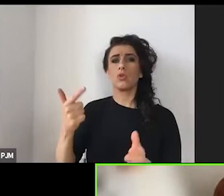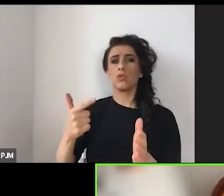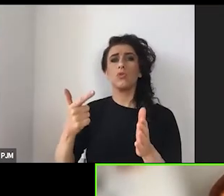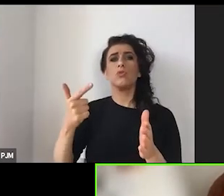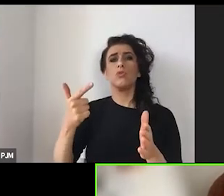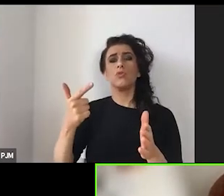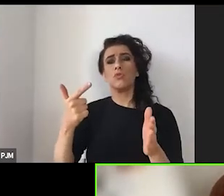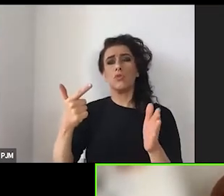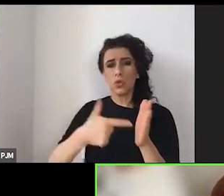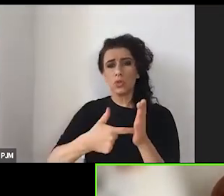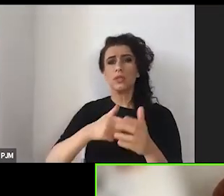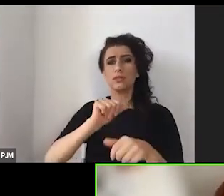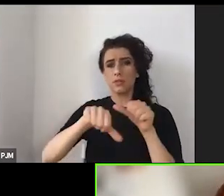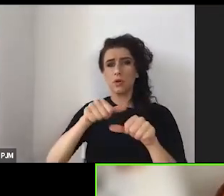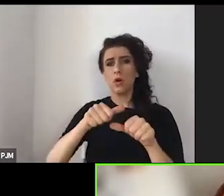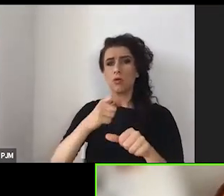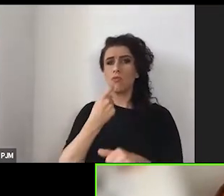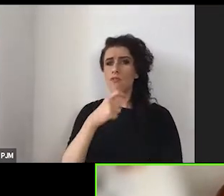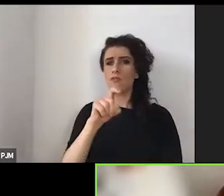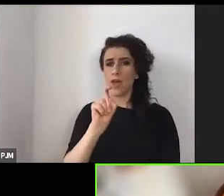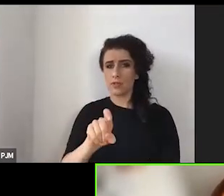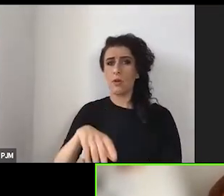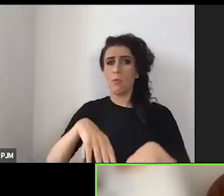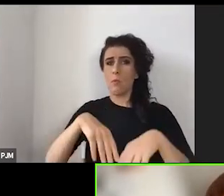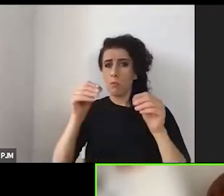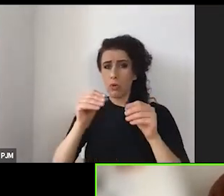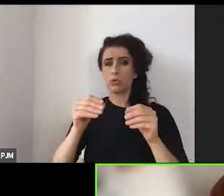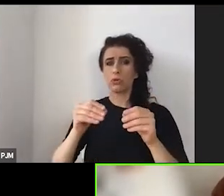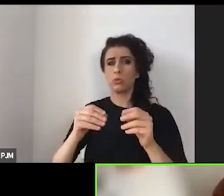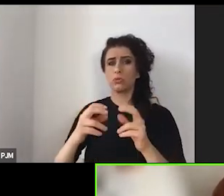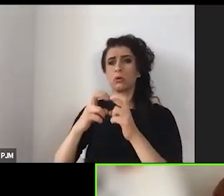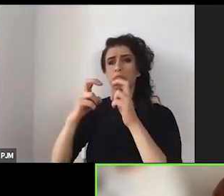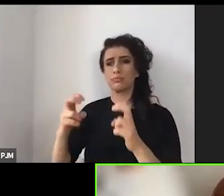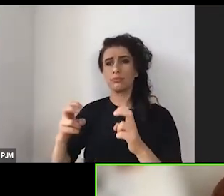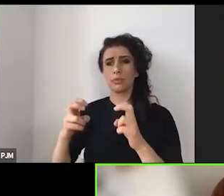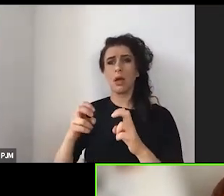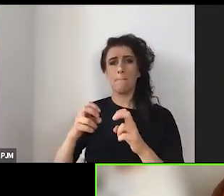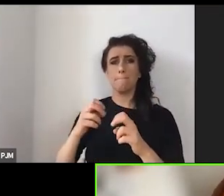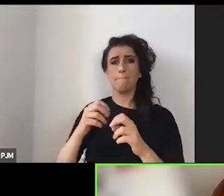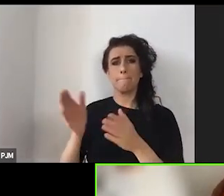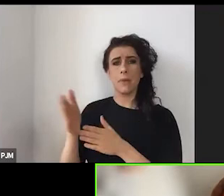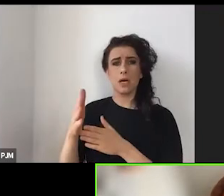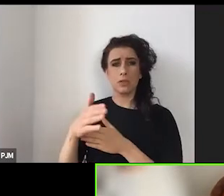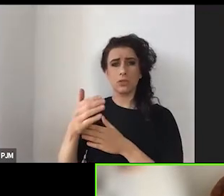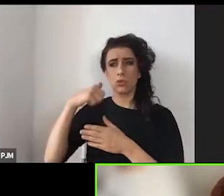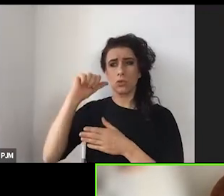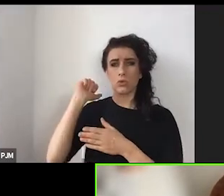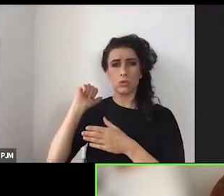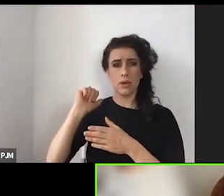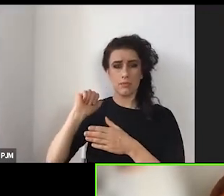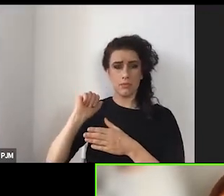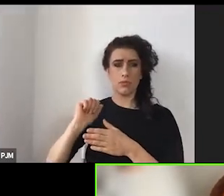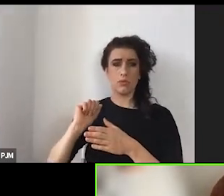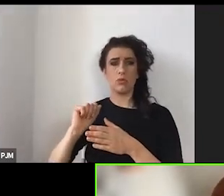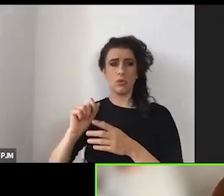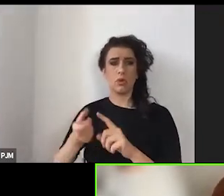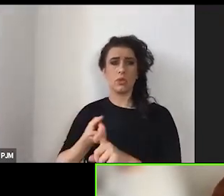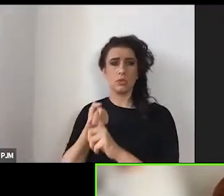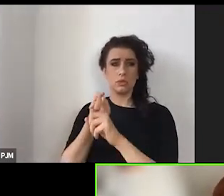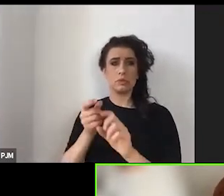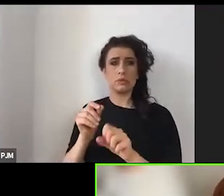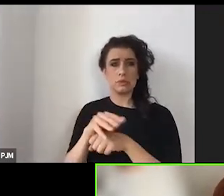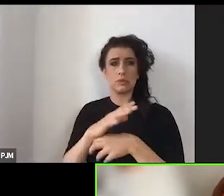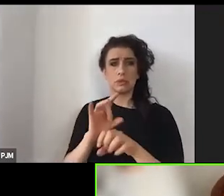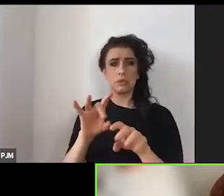and schools closed in March. So in April, we thought, okay, what's going on with people? And we created a tool, a very simple